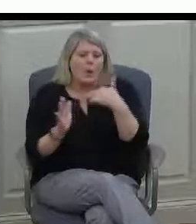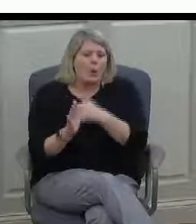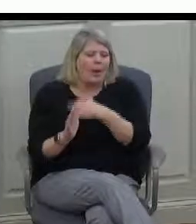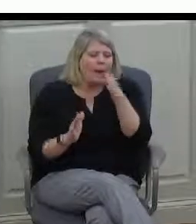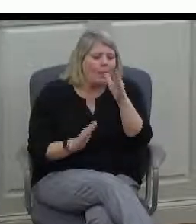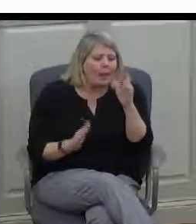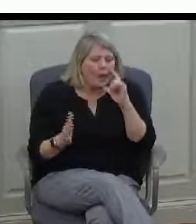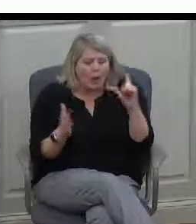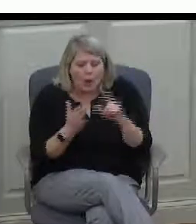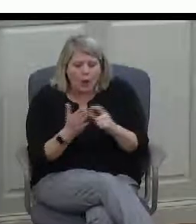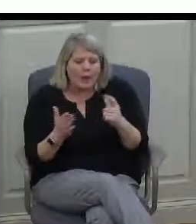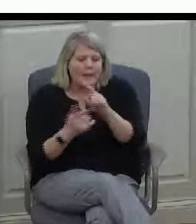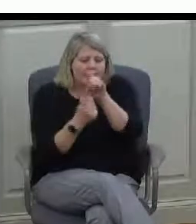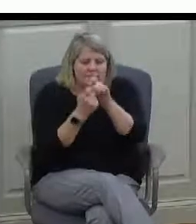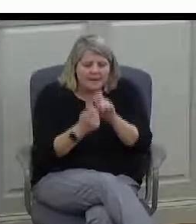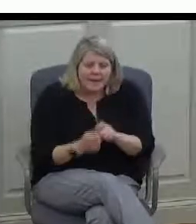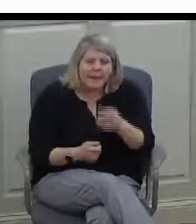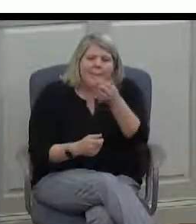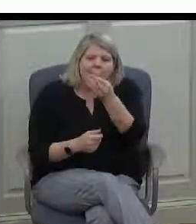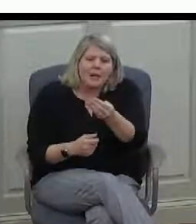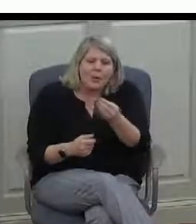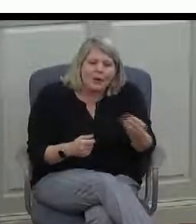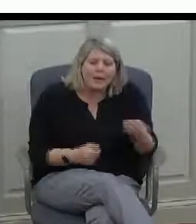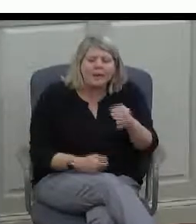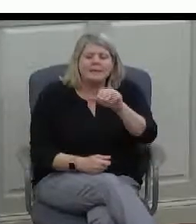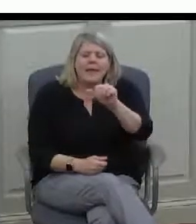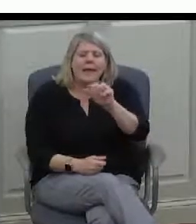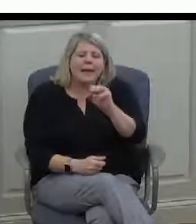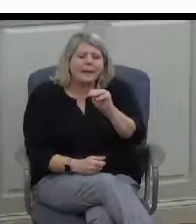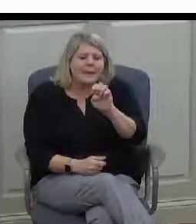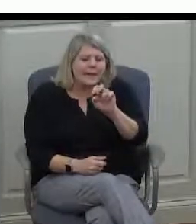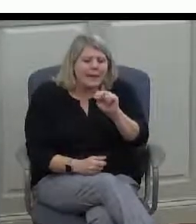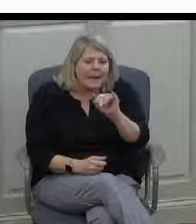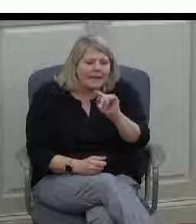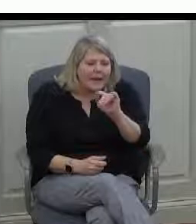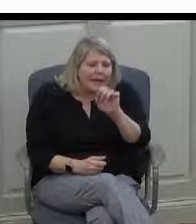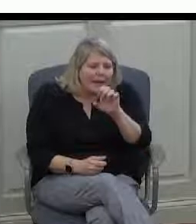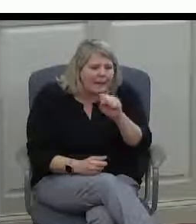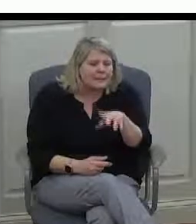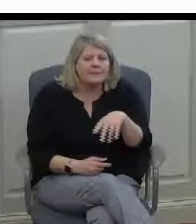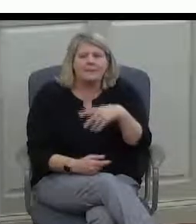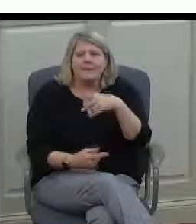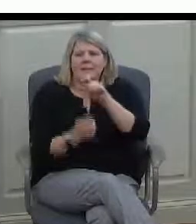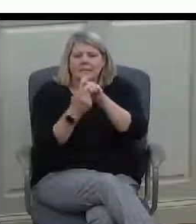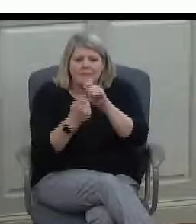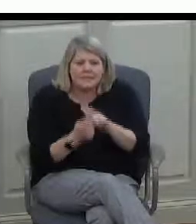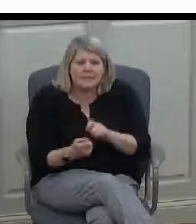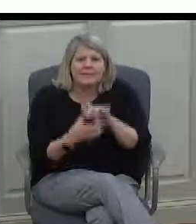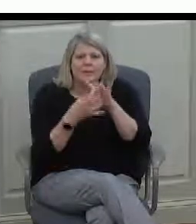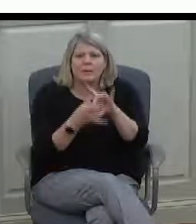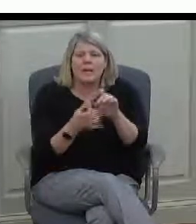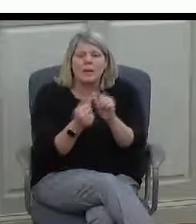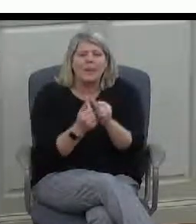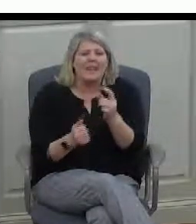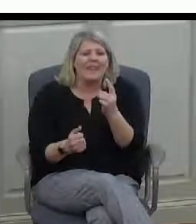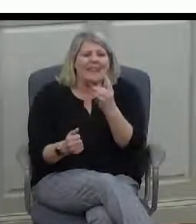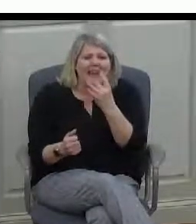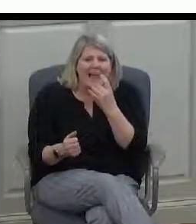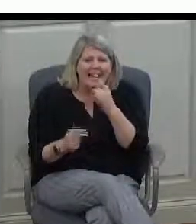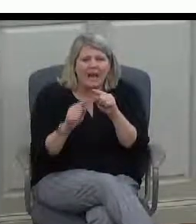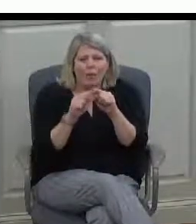the specific materials, the seating, the lighting, the specifics of that we'll get into.